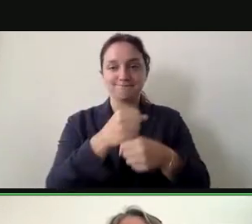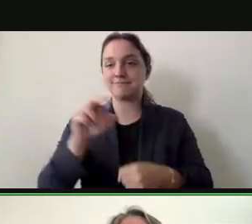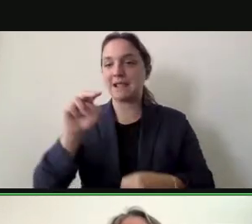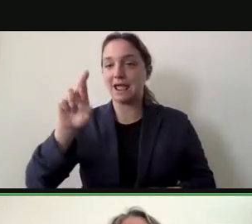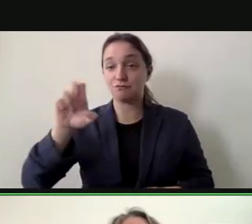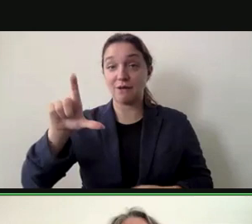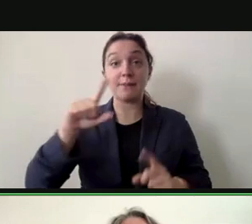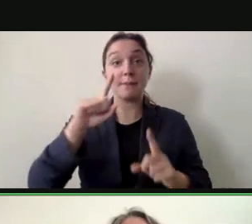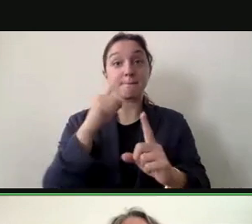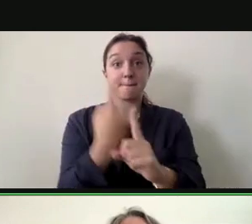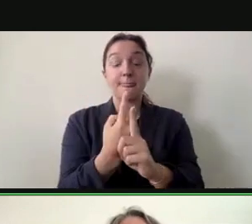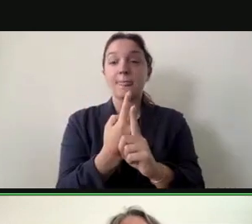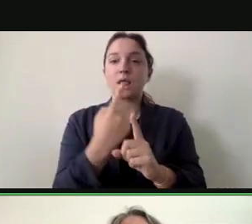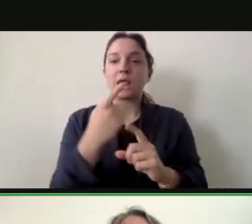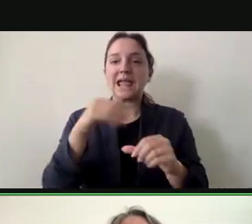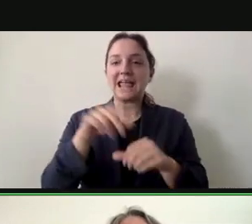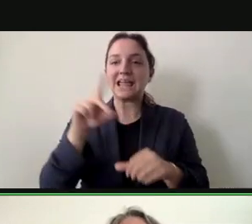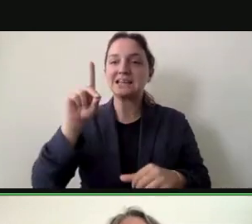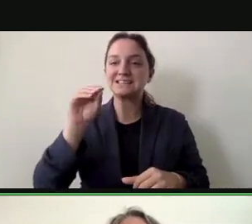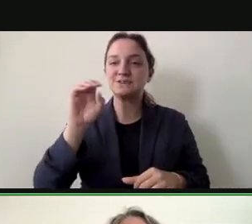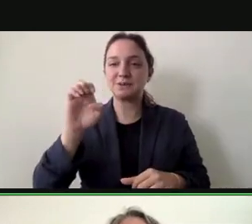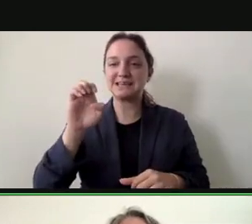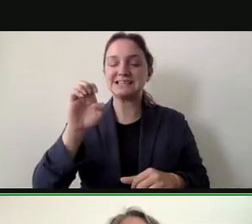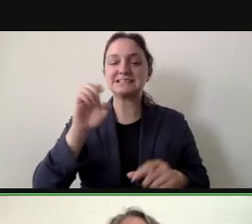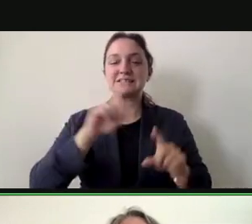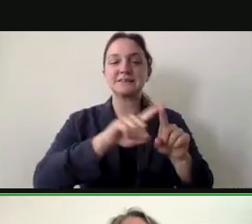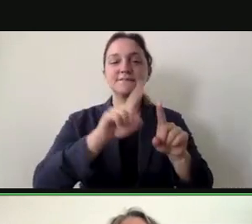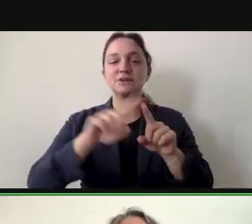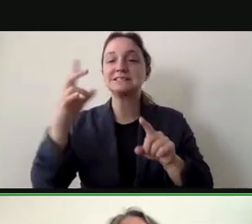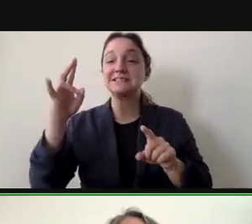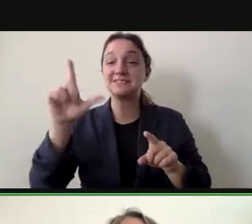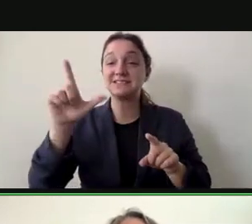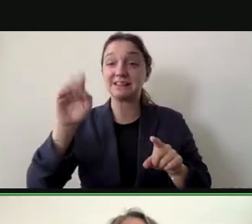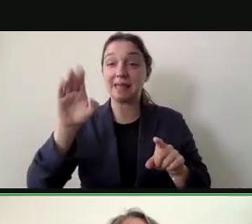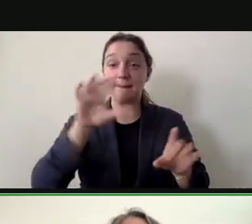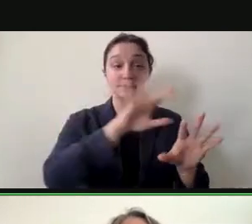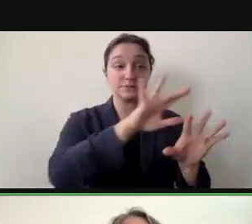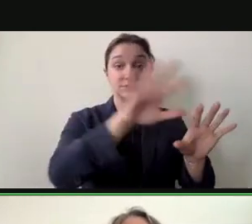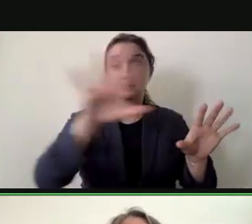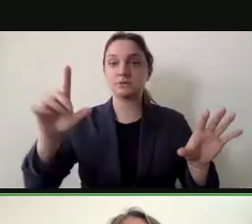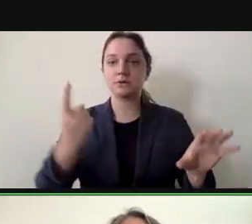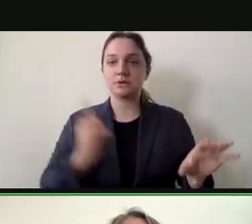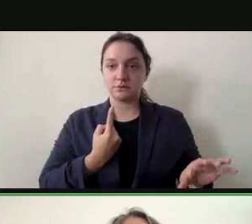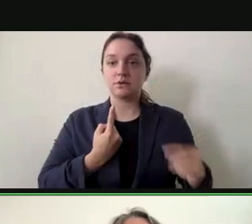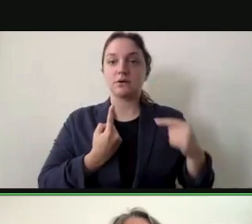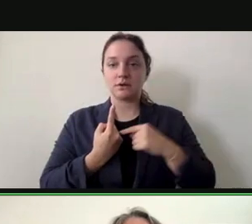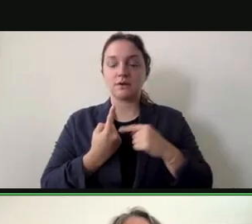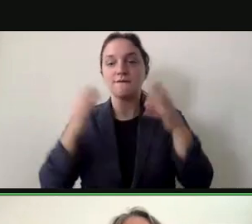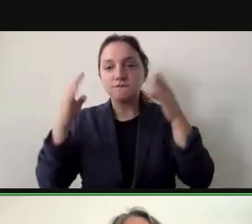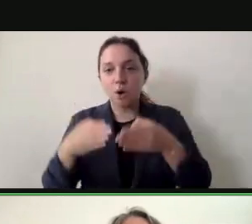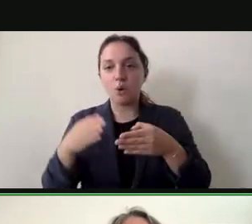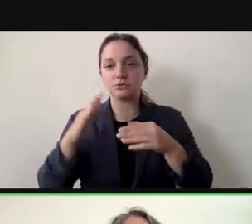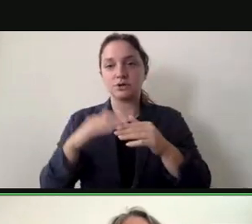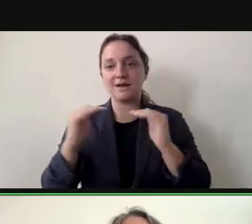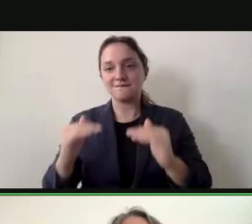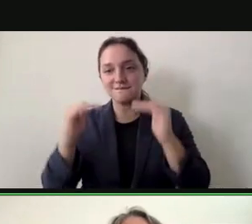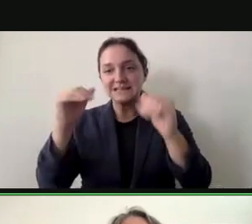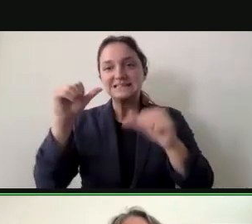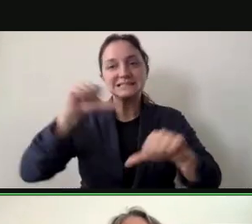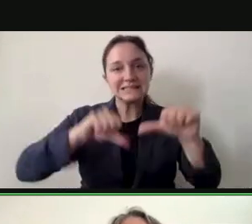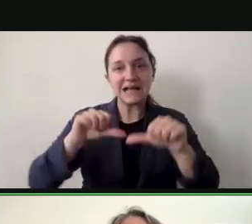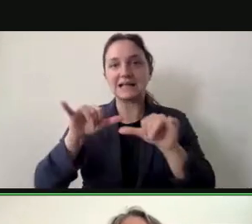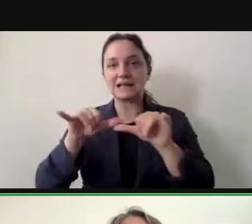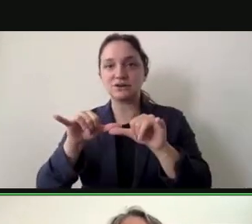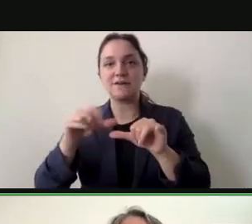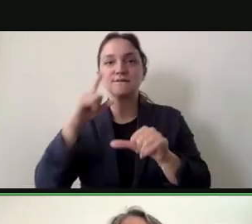only laboratory within the DOE 17 lab complex whose mission is laser focused on advancing science and engineering